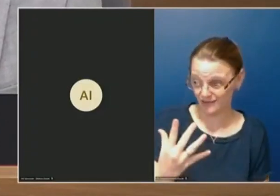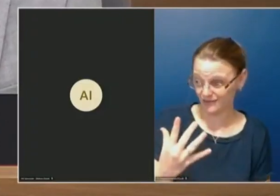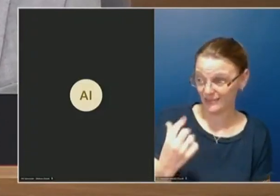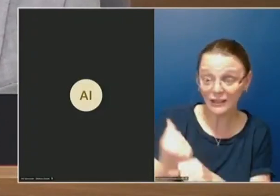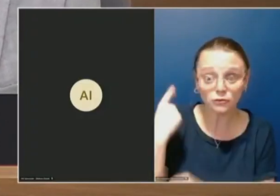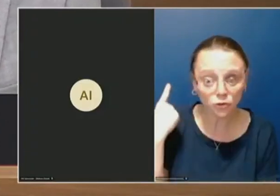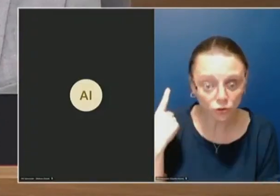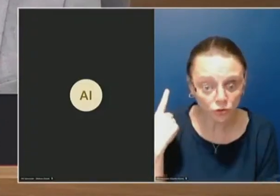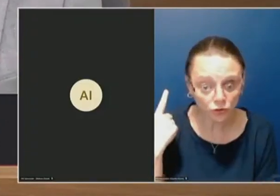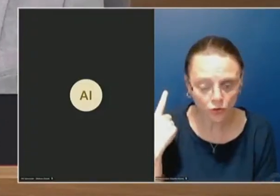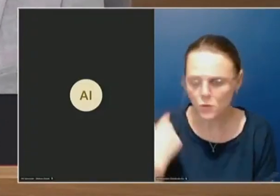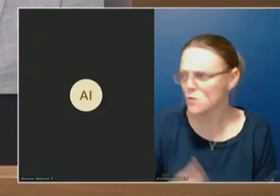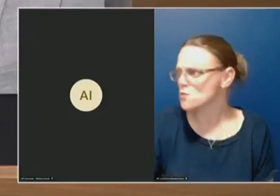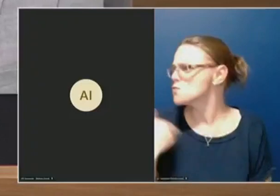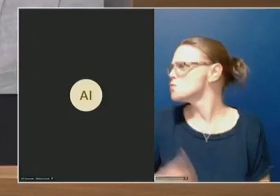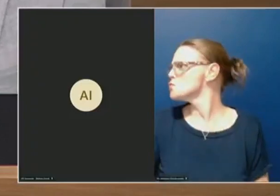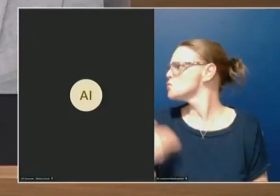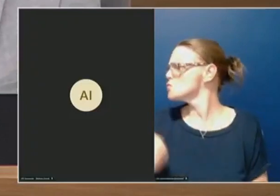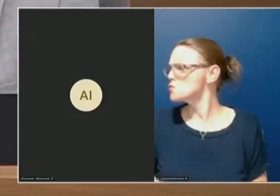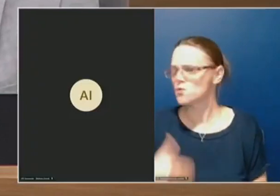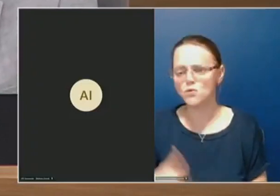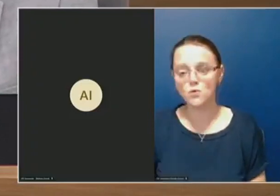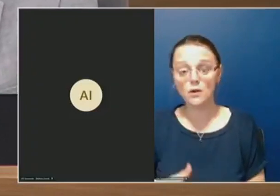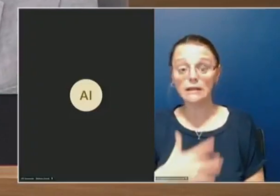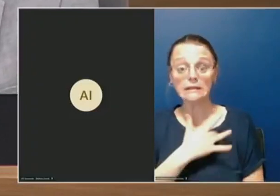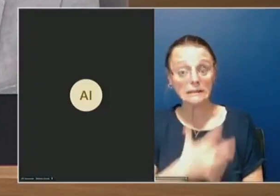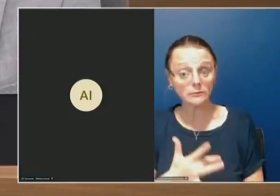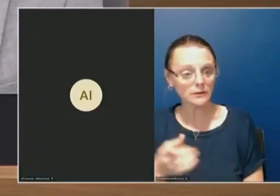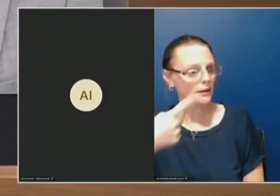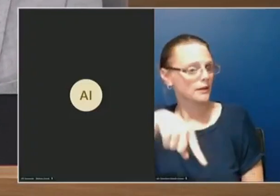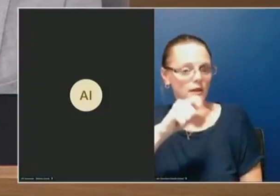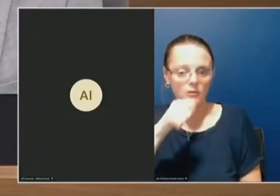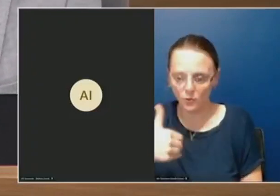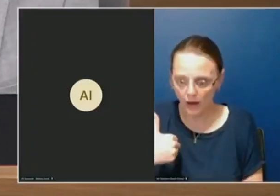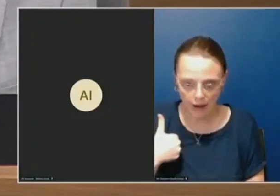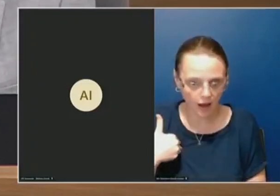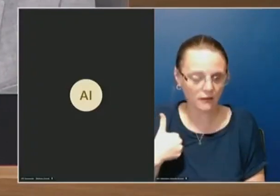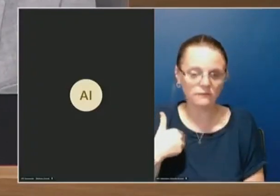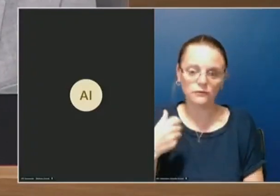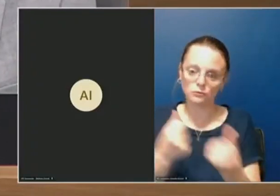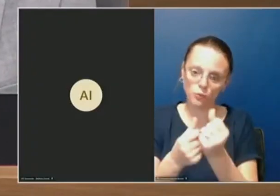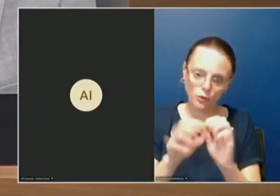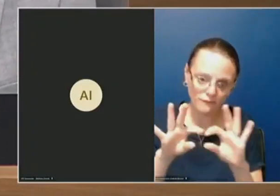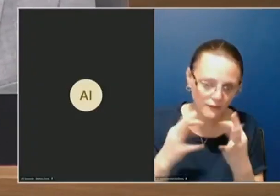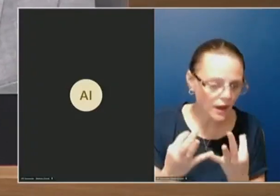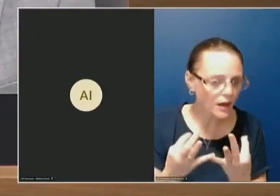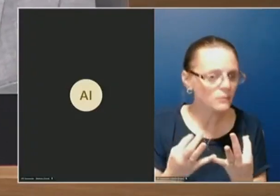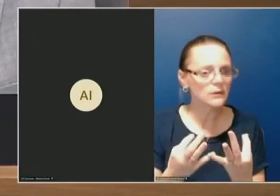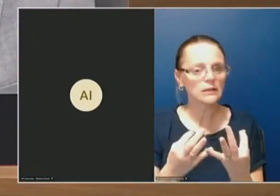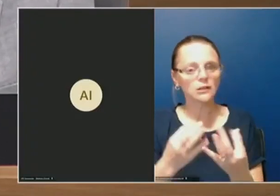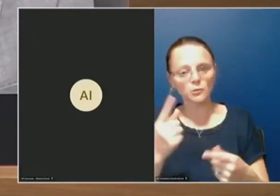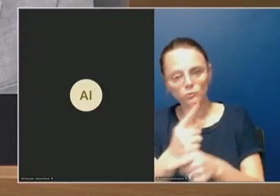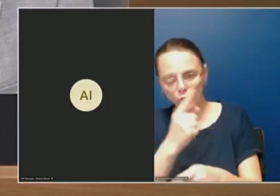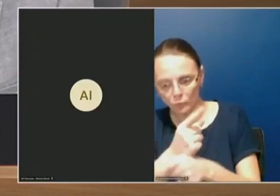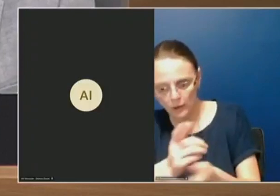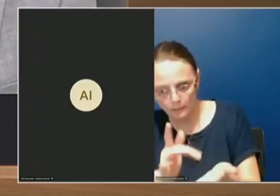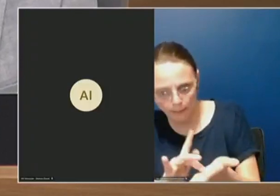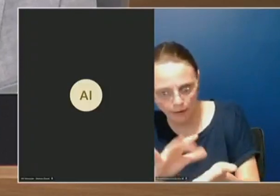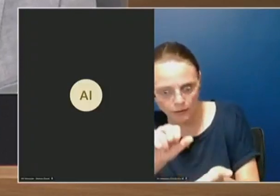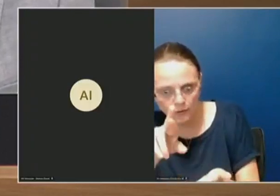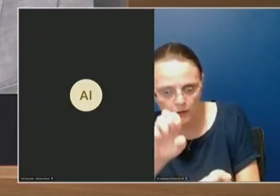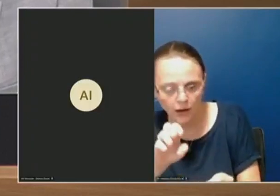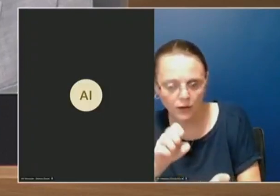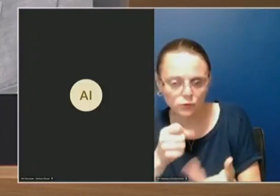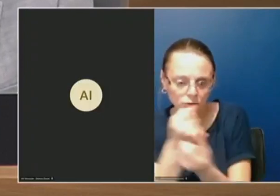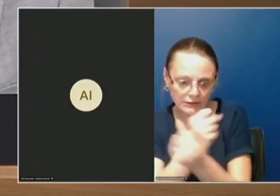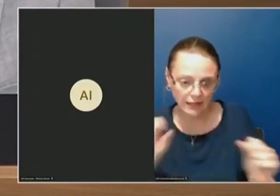statistic. And those are kids often who don't have access to supportive households and don't have access to the kind of services that could save their lives. So to